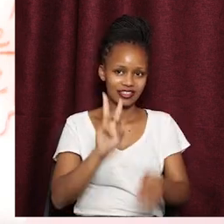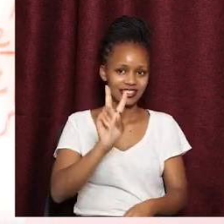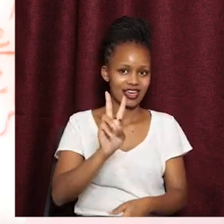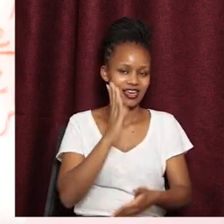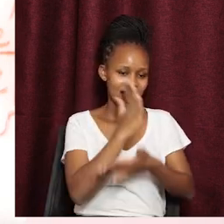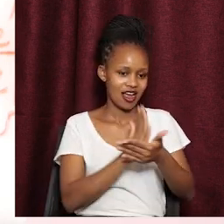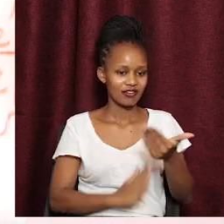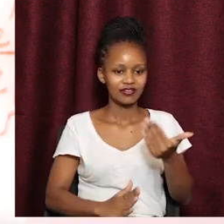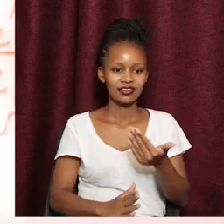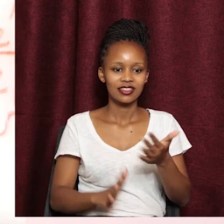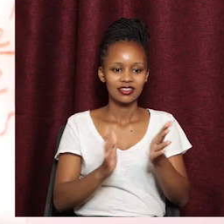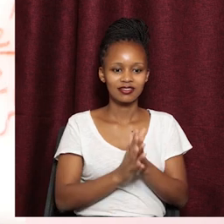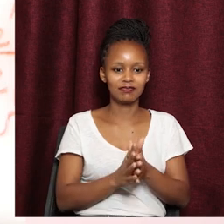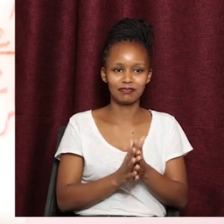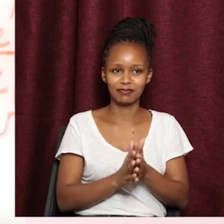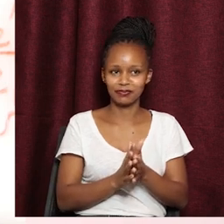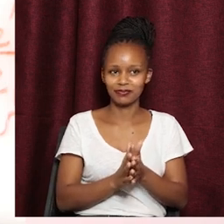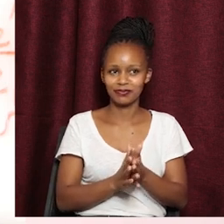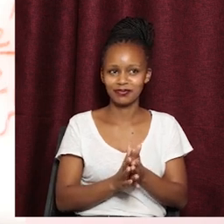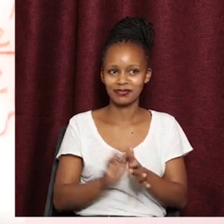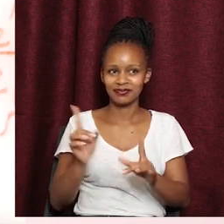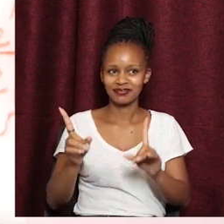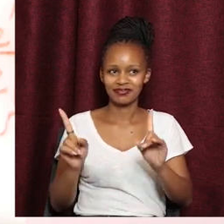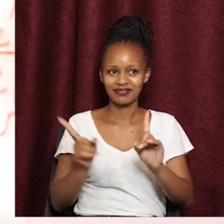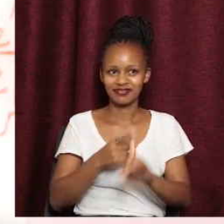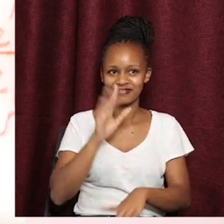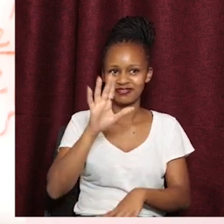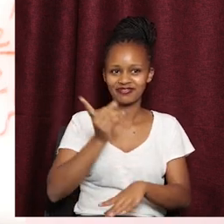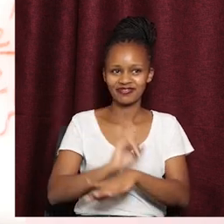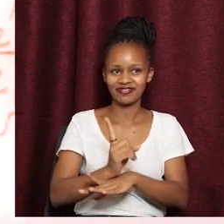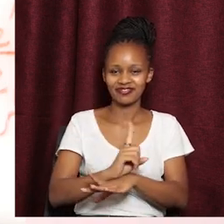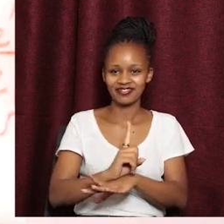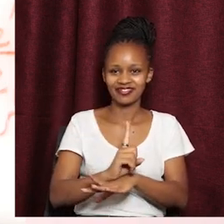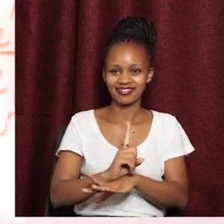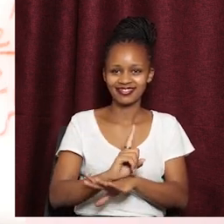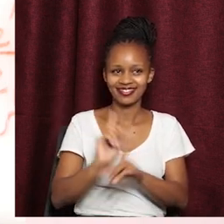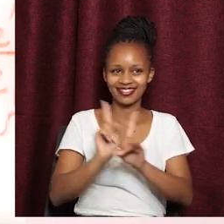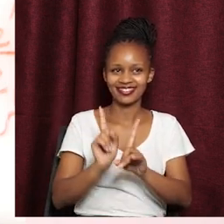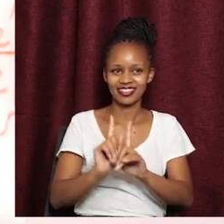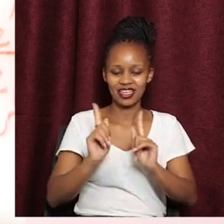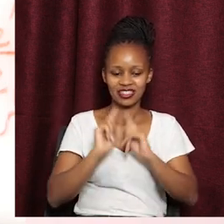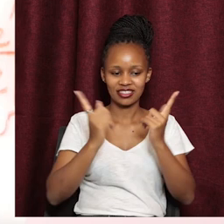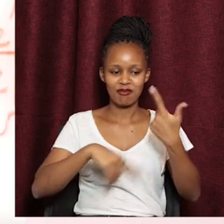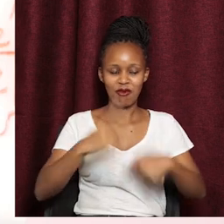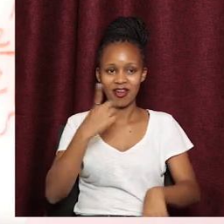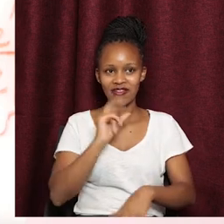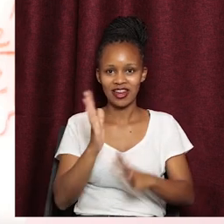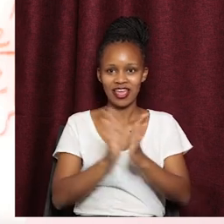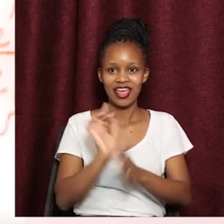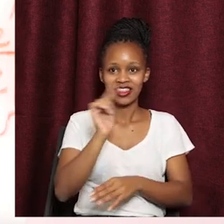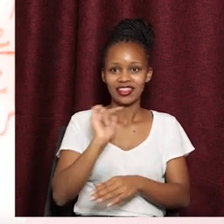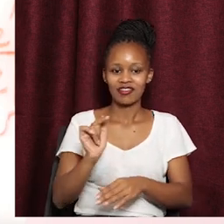And the first 5 minutes, his team scored. And therefore, it was